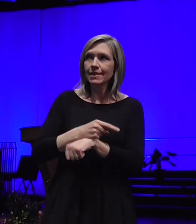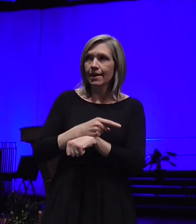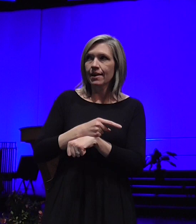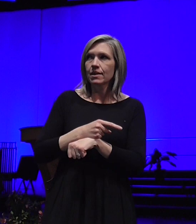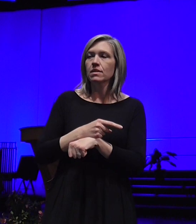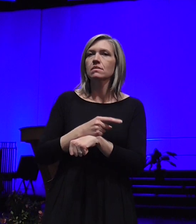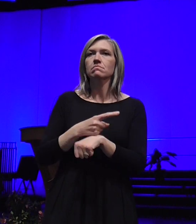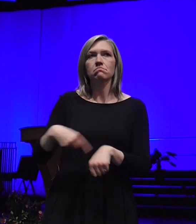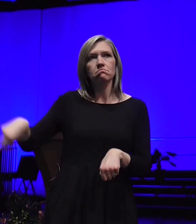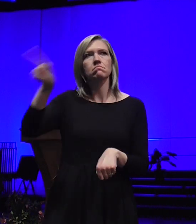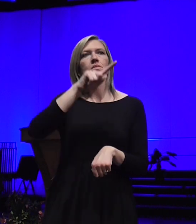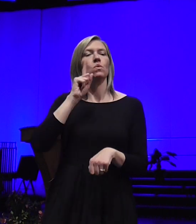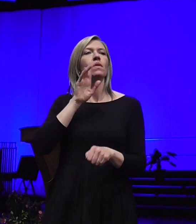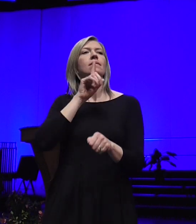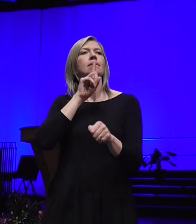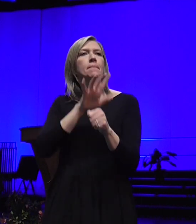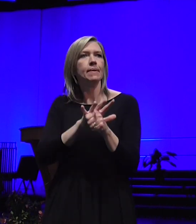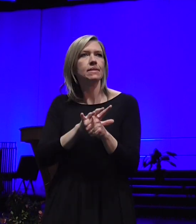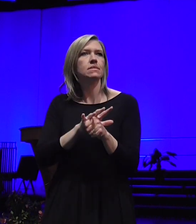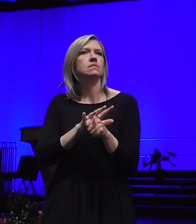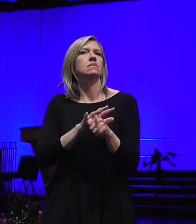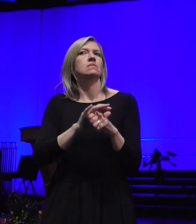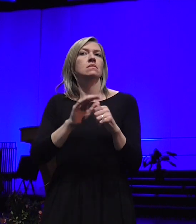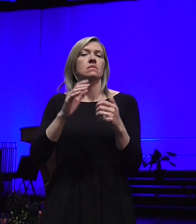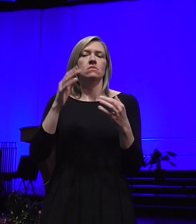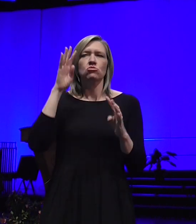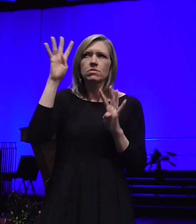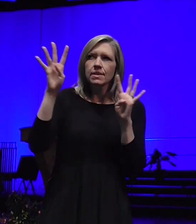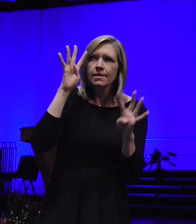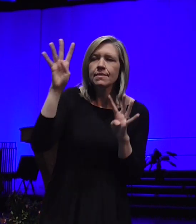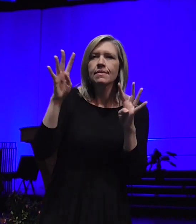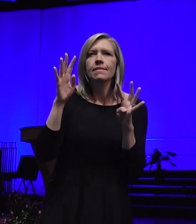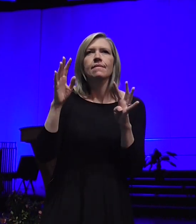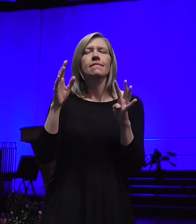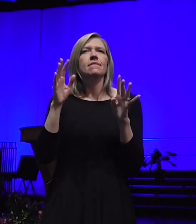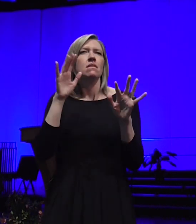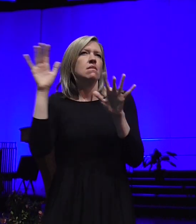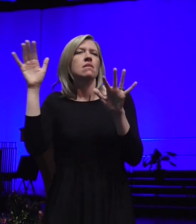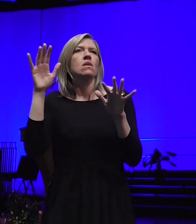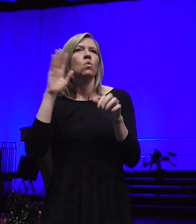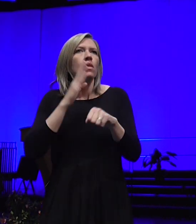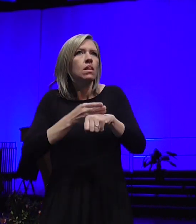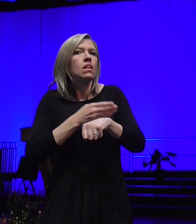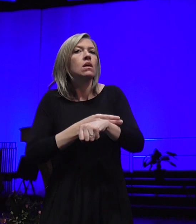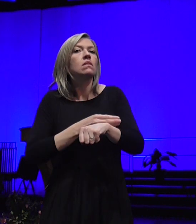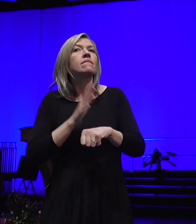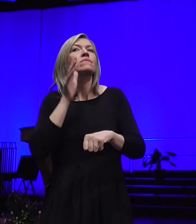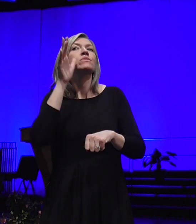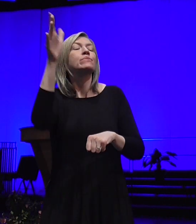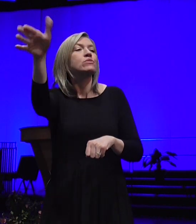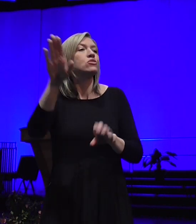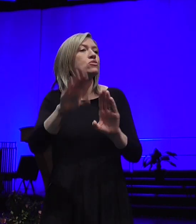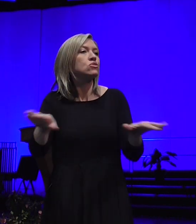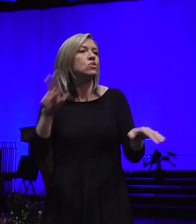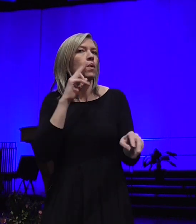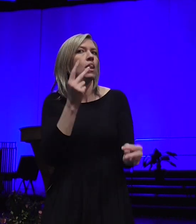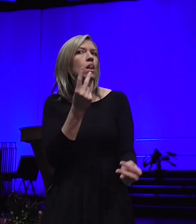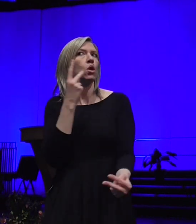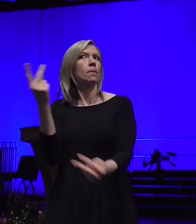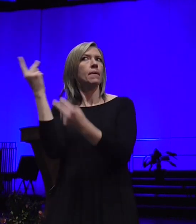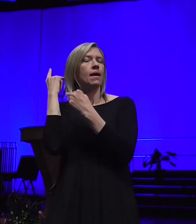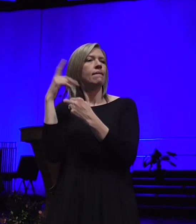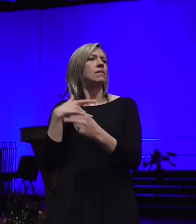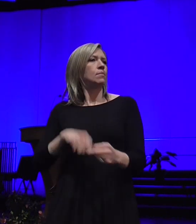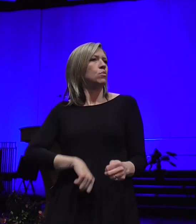going to make that commitment. We're going to use our creativity. And our grandkids are going to look back and be proud of what happened